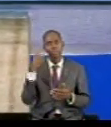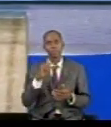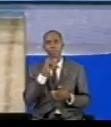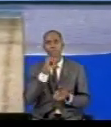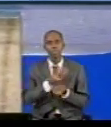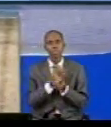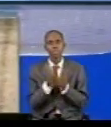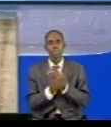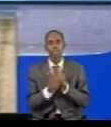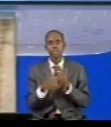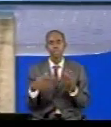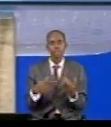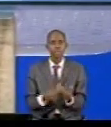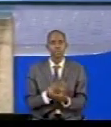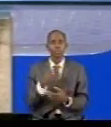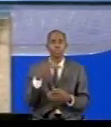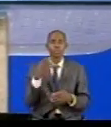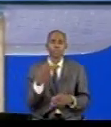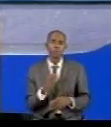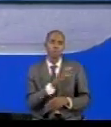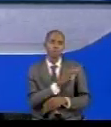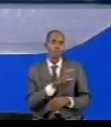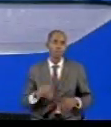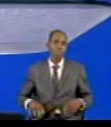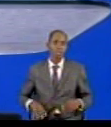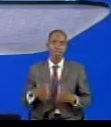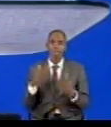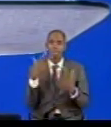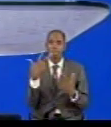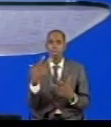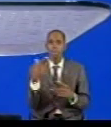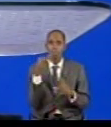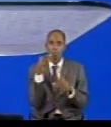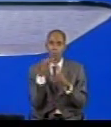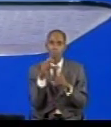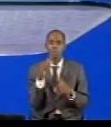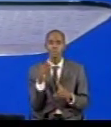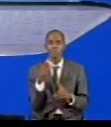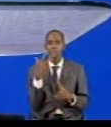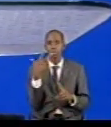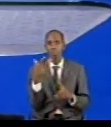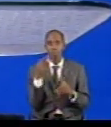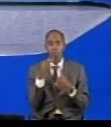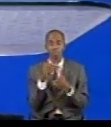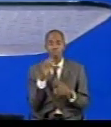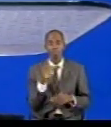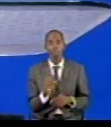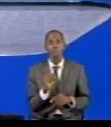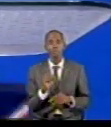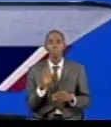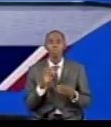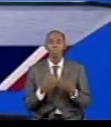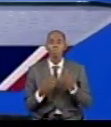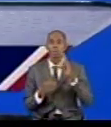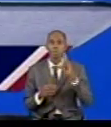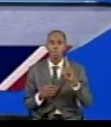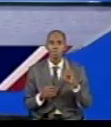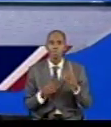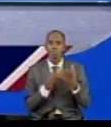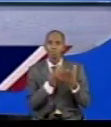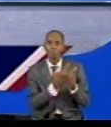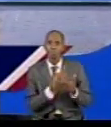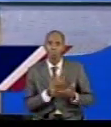gospel of Christ. Three things we're looking at. Number one, consultation with